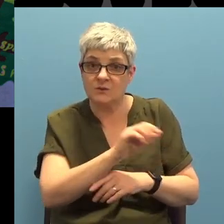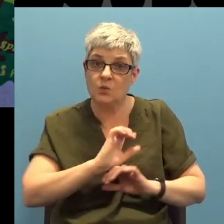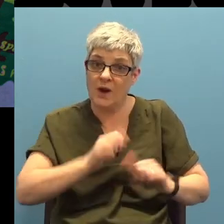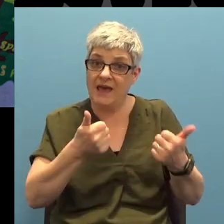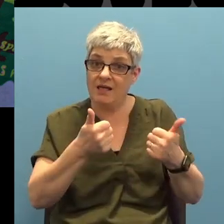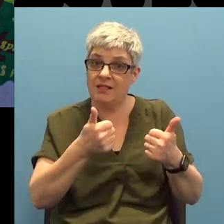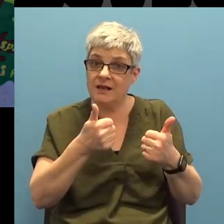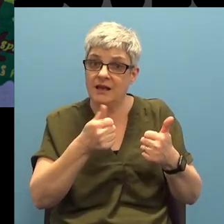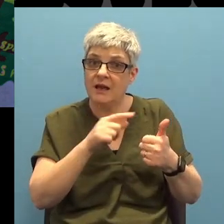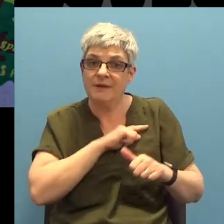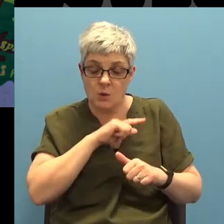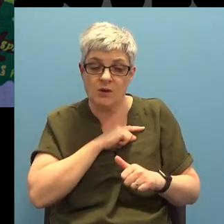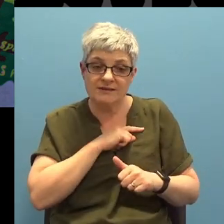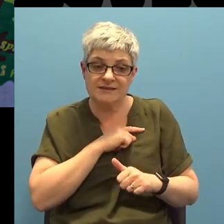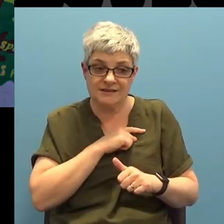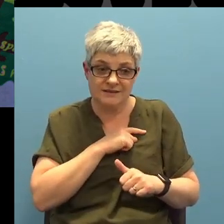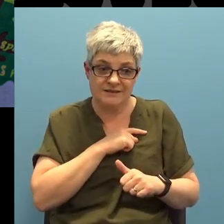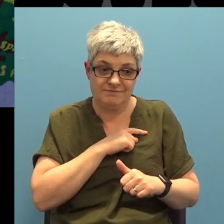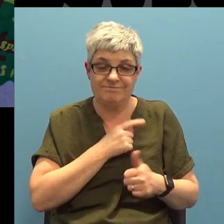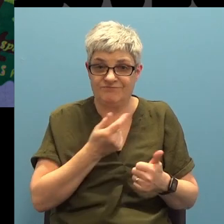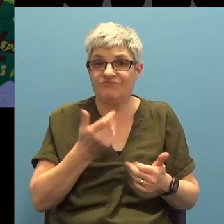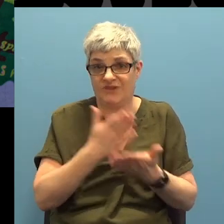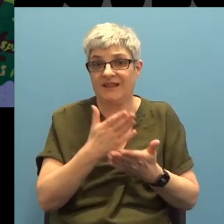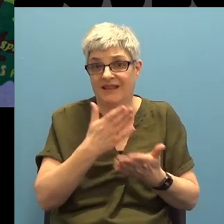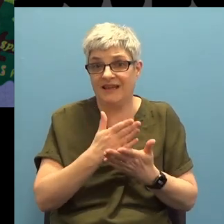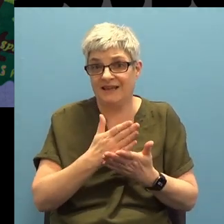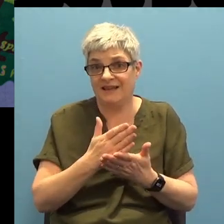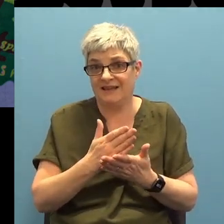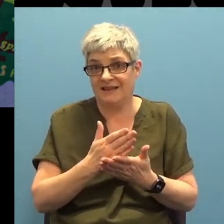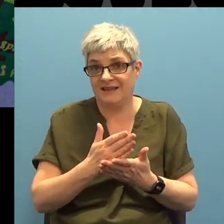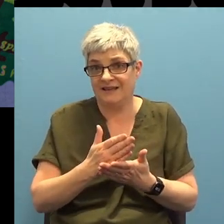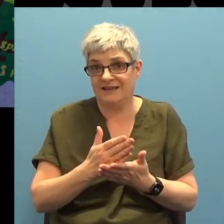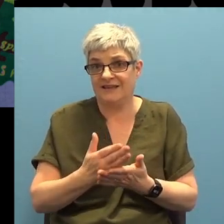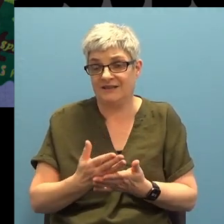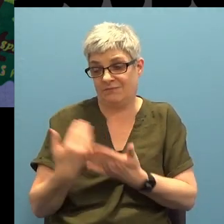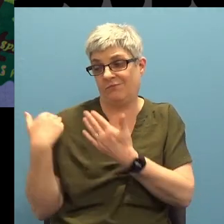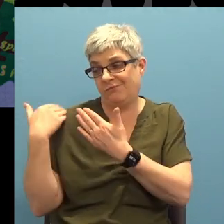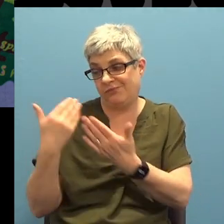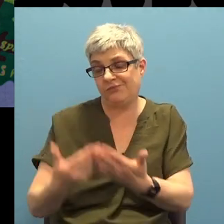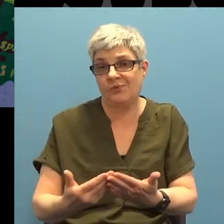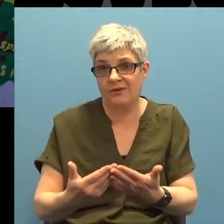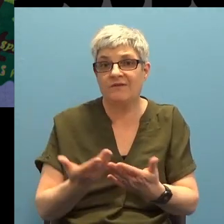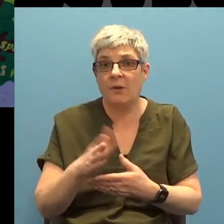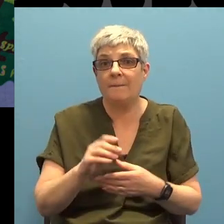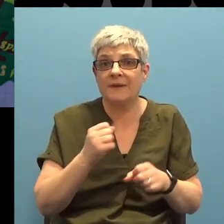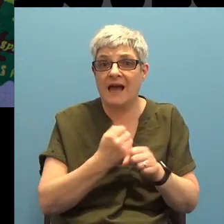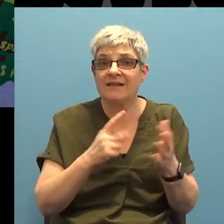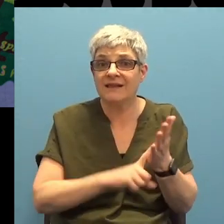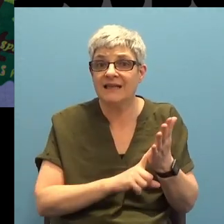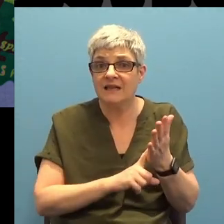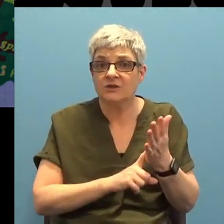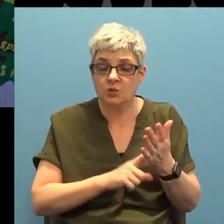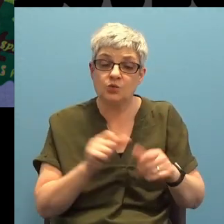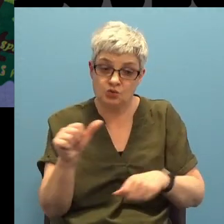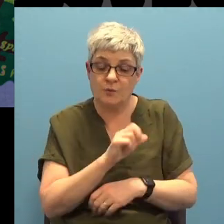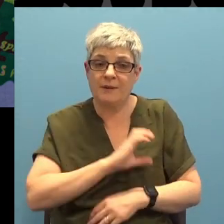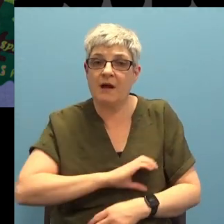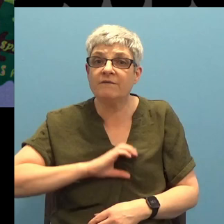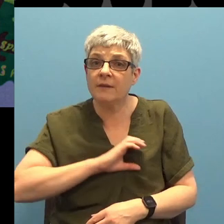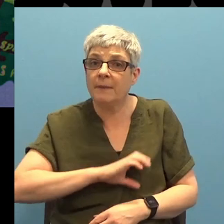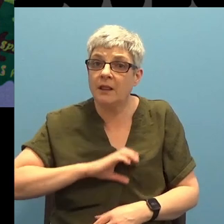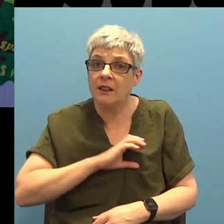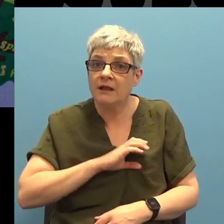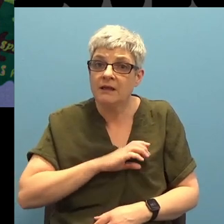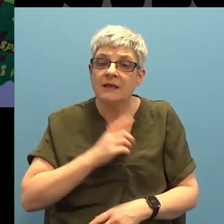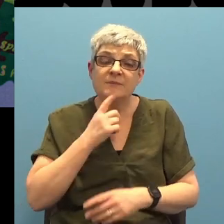and foremost a Galilean. And this is his comfort zone, or it should be. He's been preaching in the